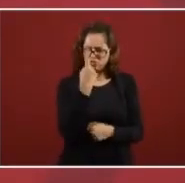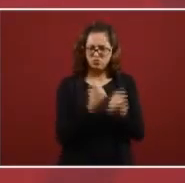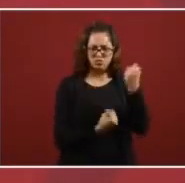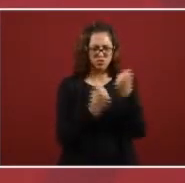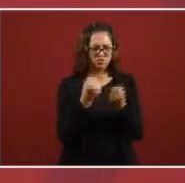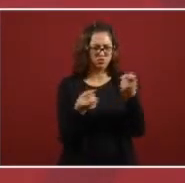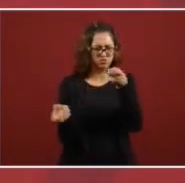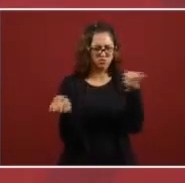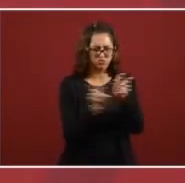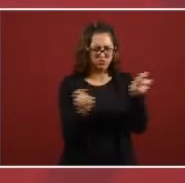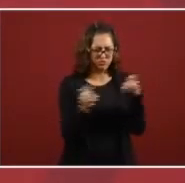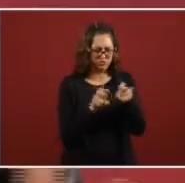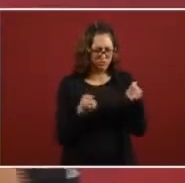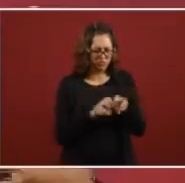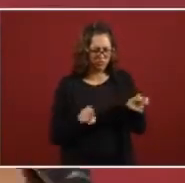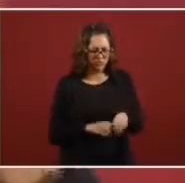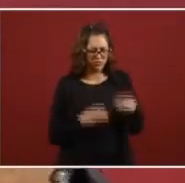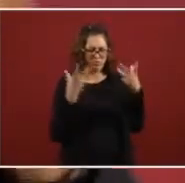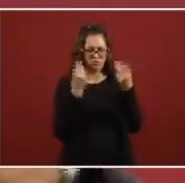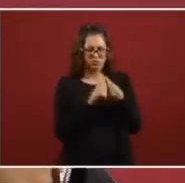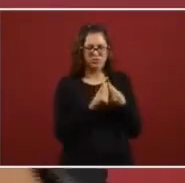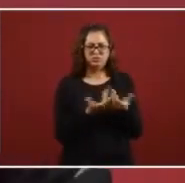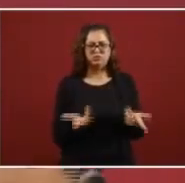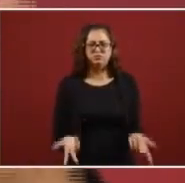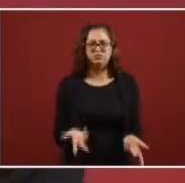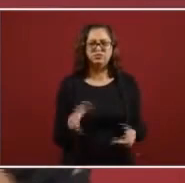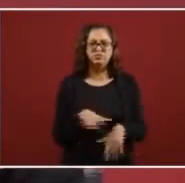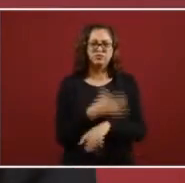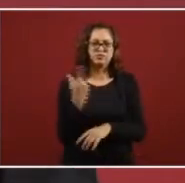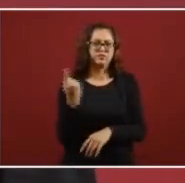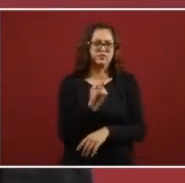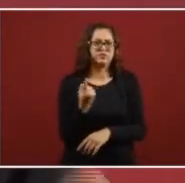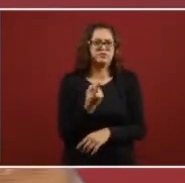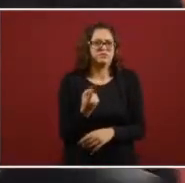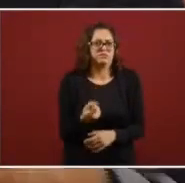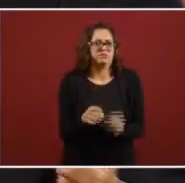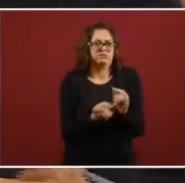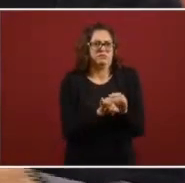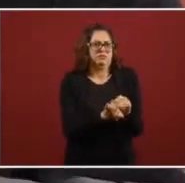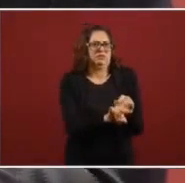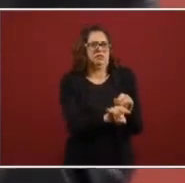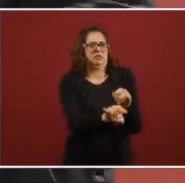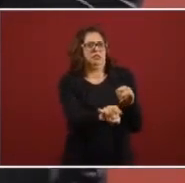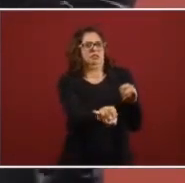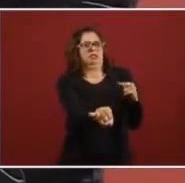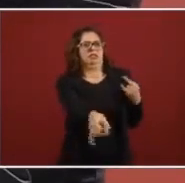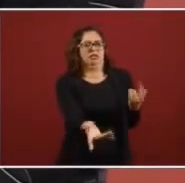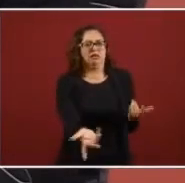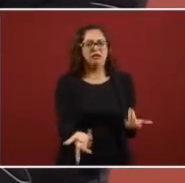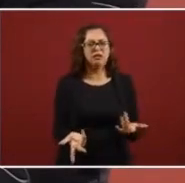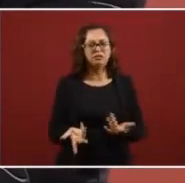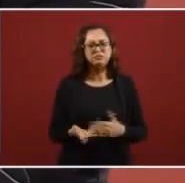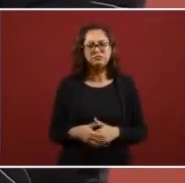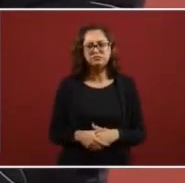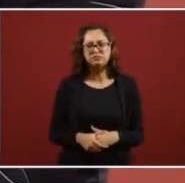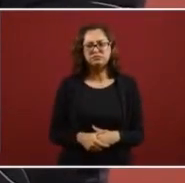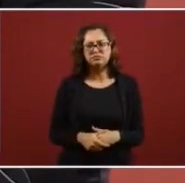in agreement and all go in one vehicle? Los que tienen que ir, or that the ones that have to go, we can